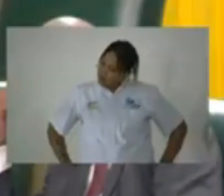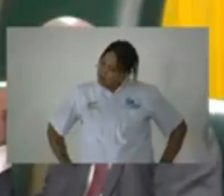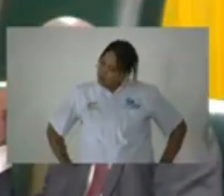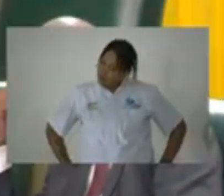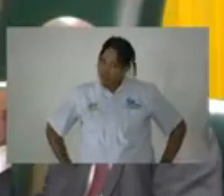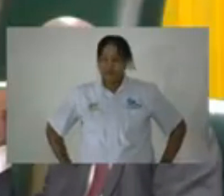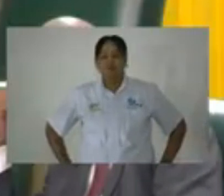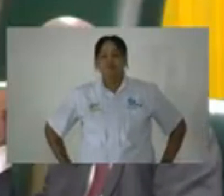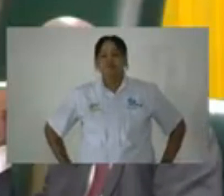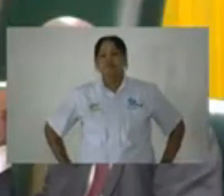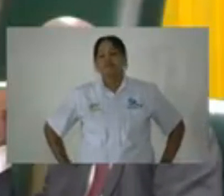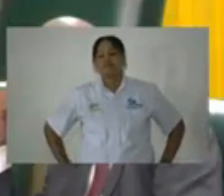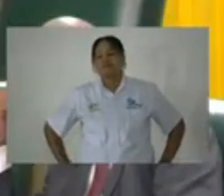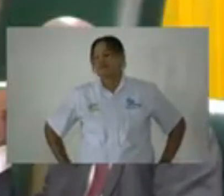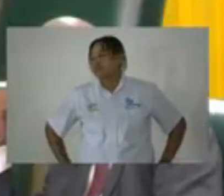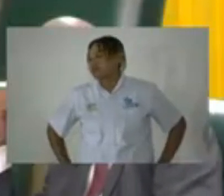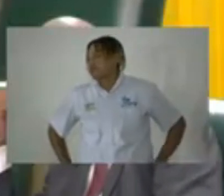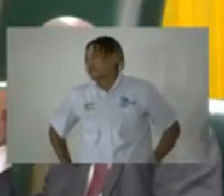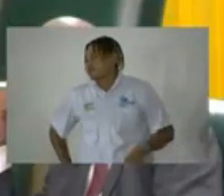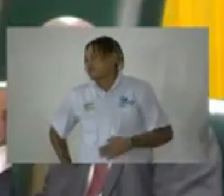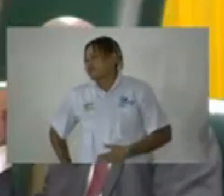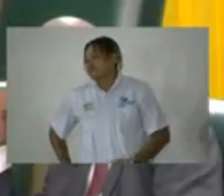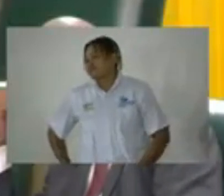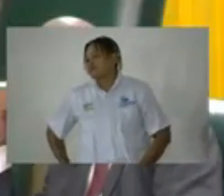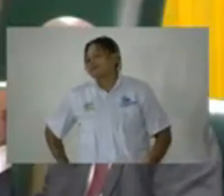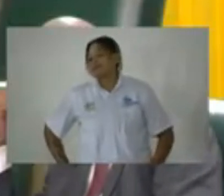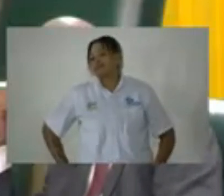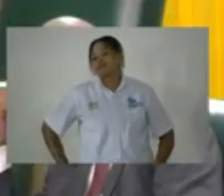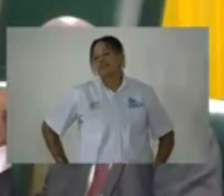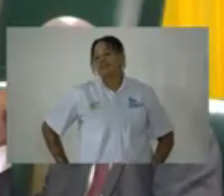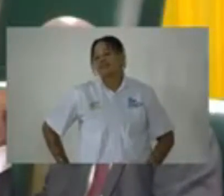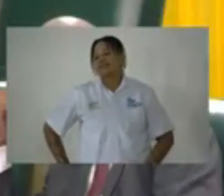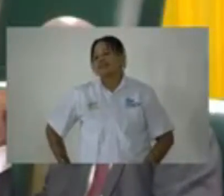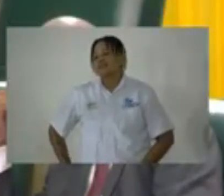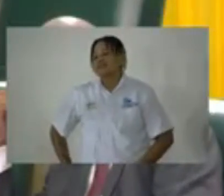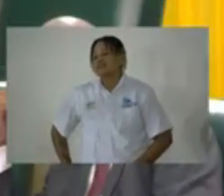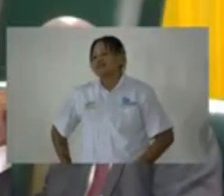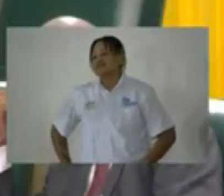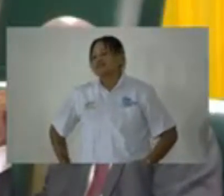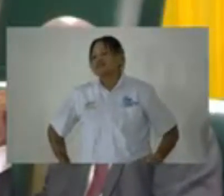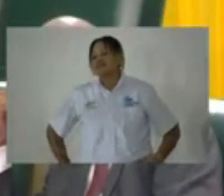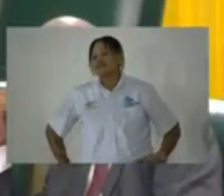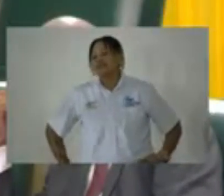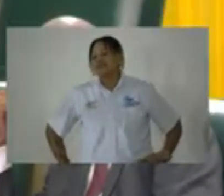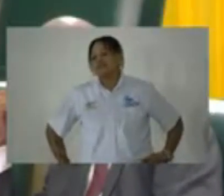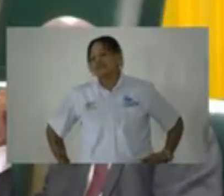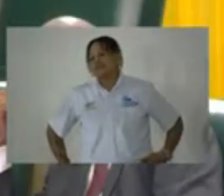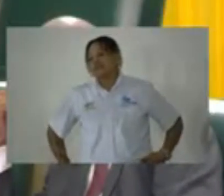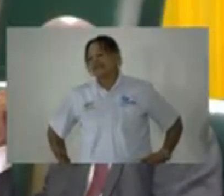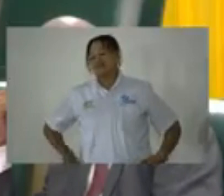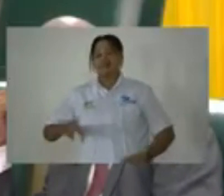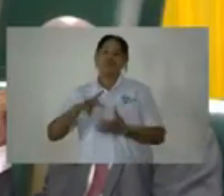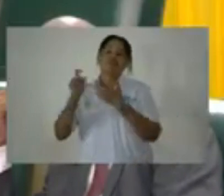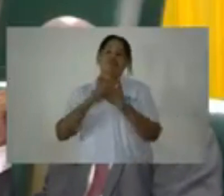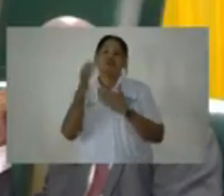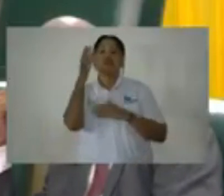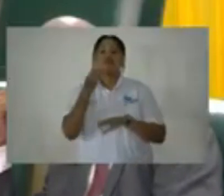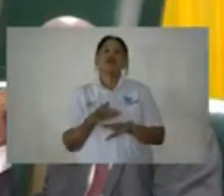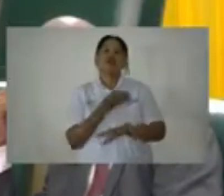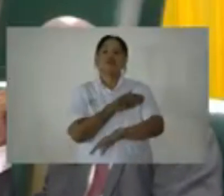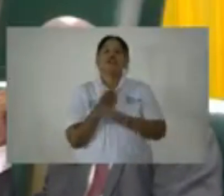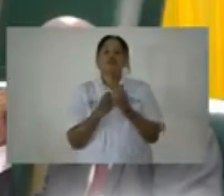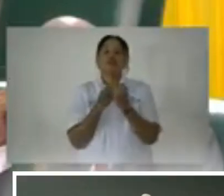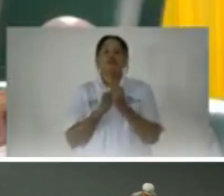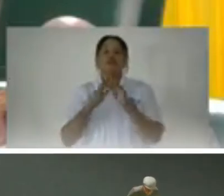This is a program that enhances support to Jamaicans over 75 years old